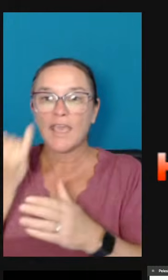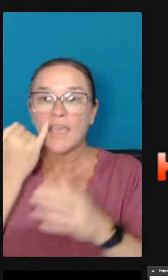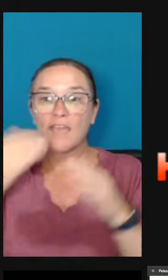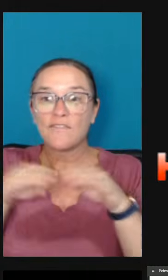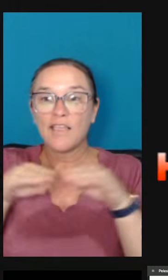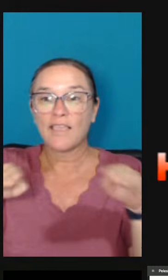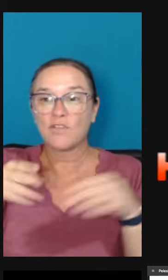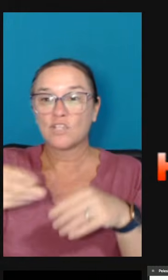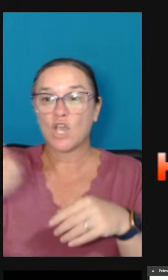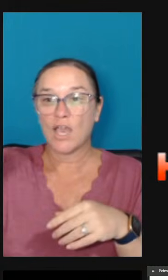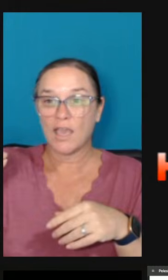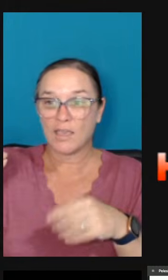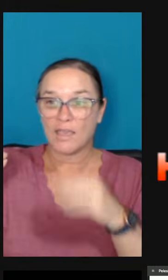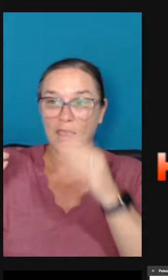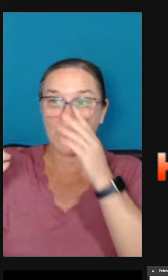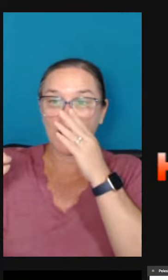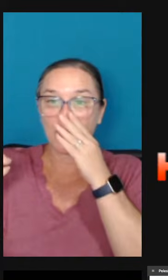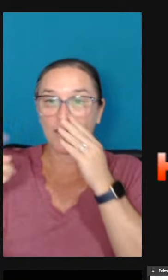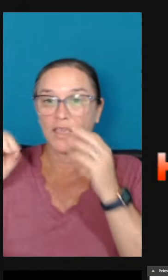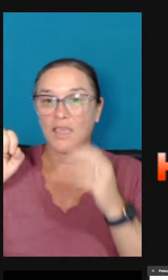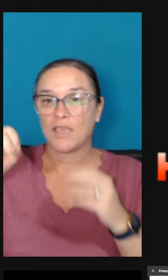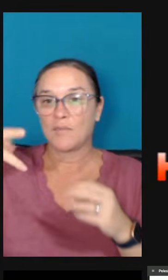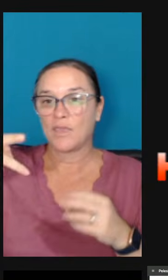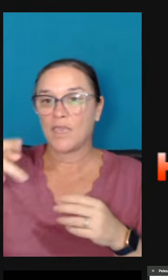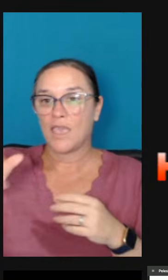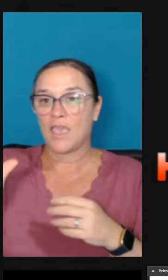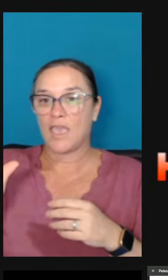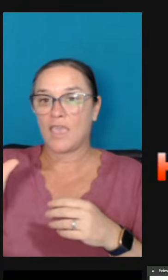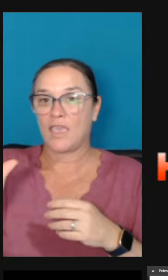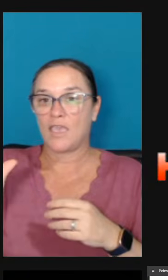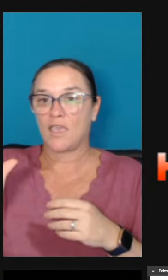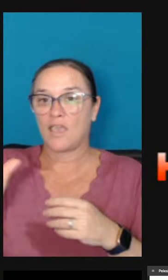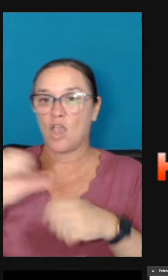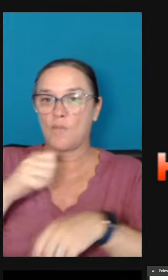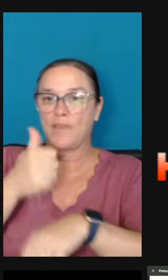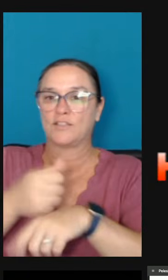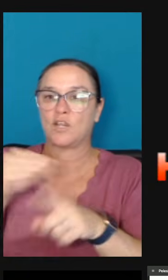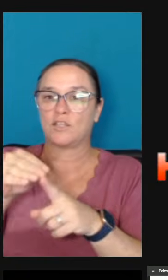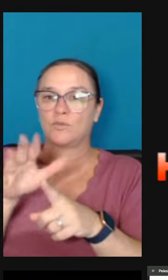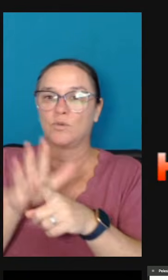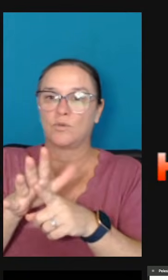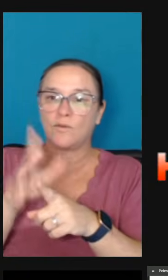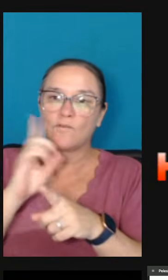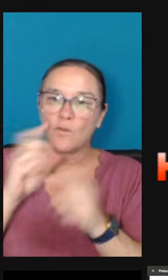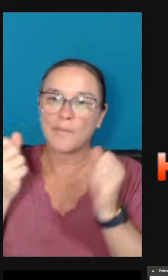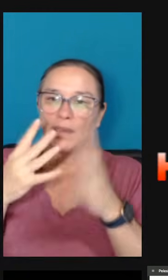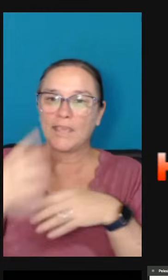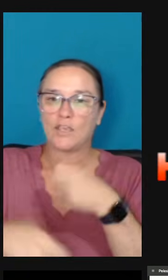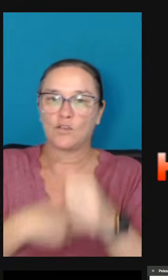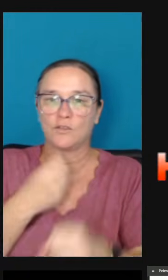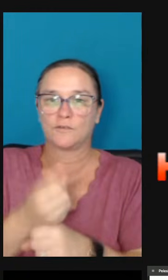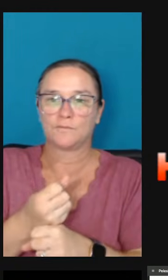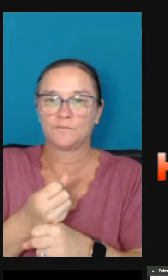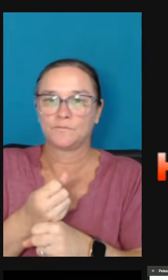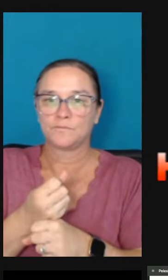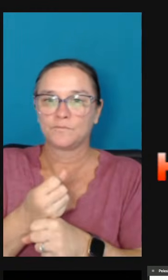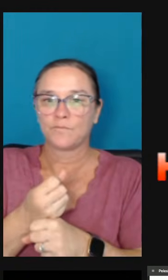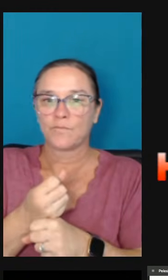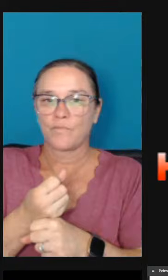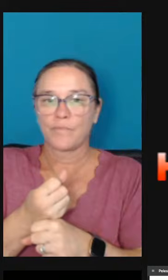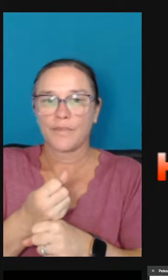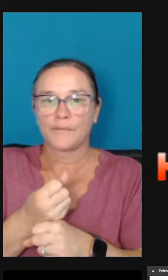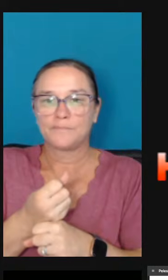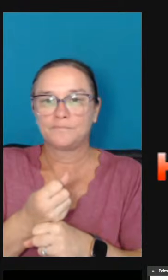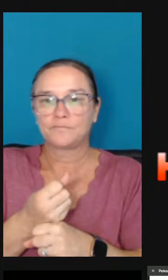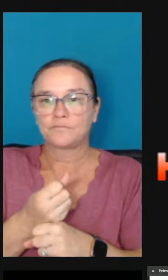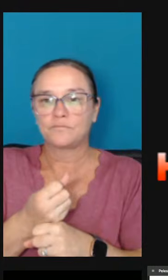high, EPA guidelines are based on exposure over many years. And